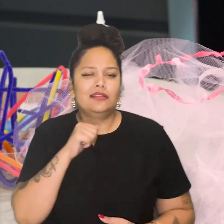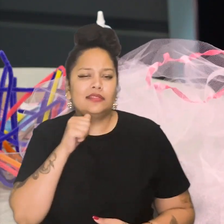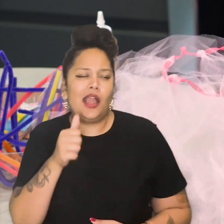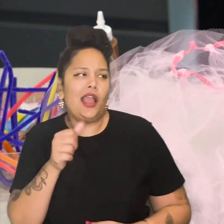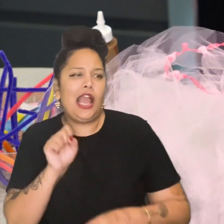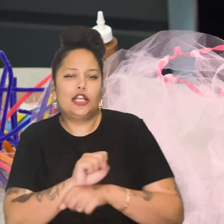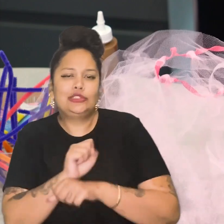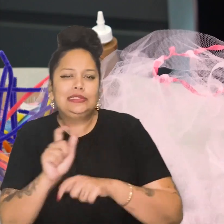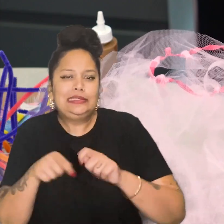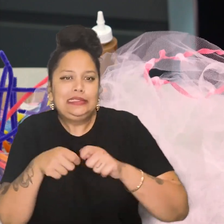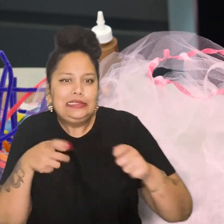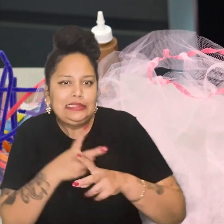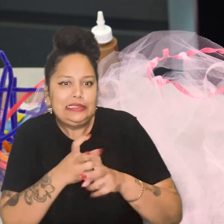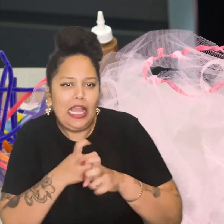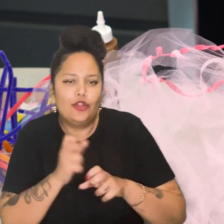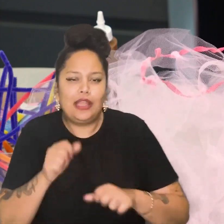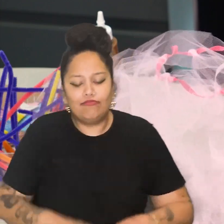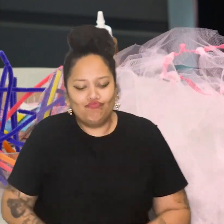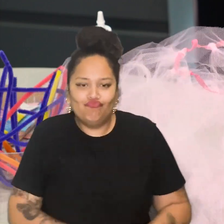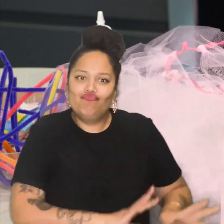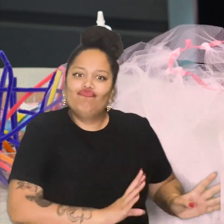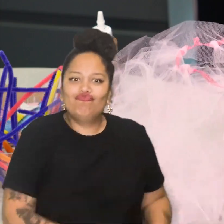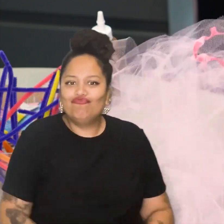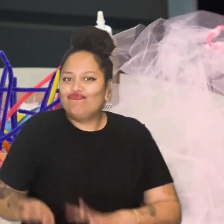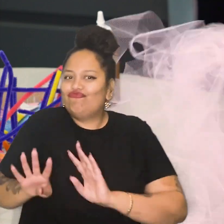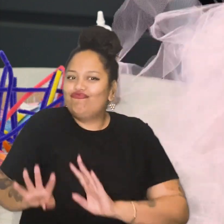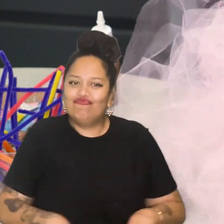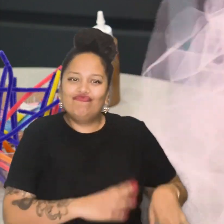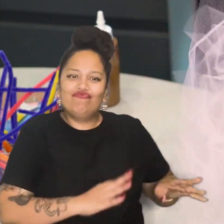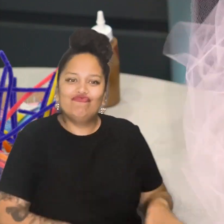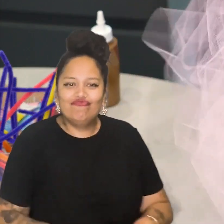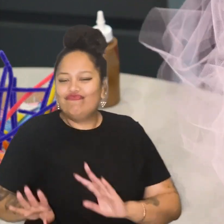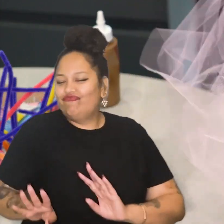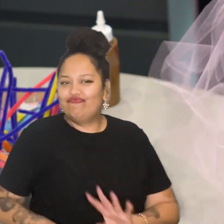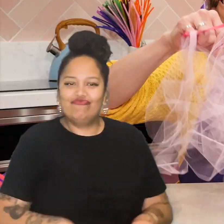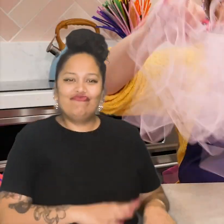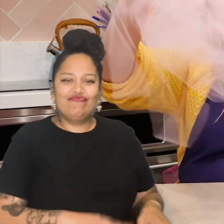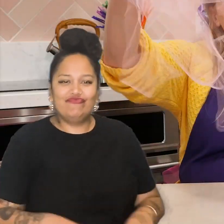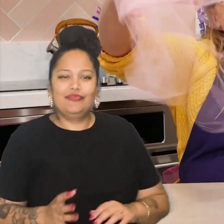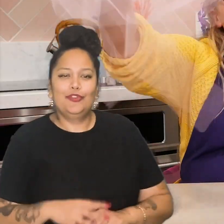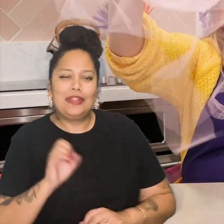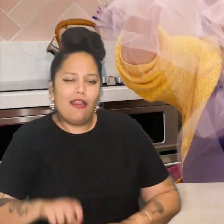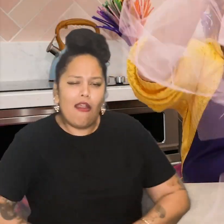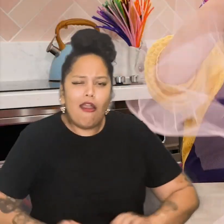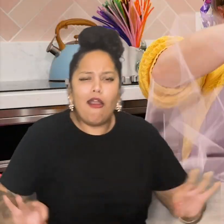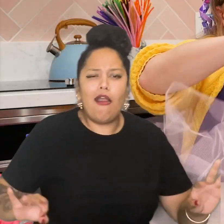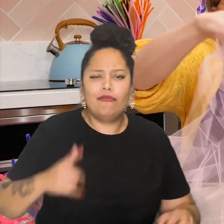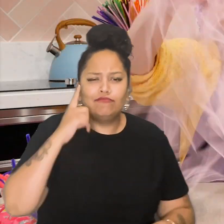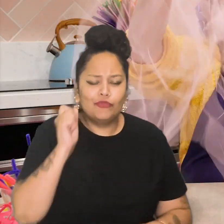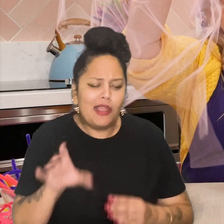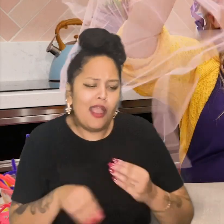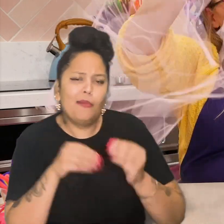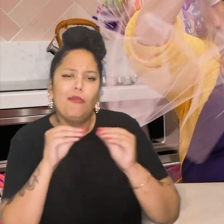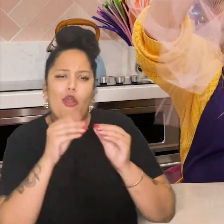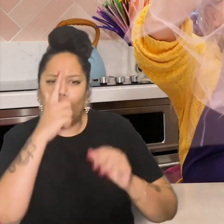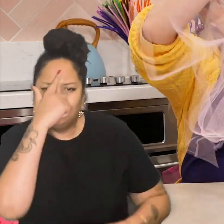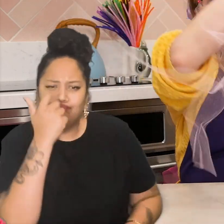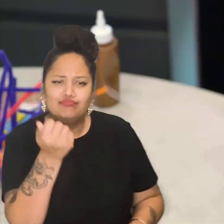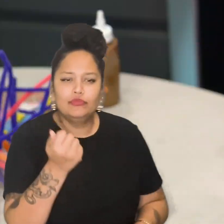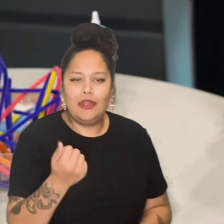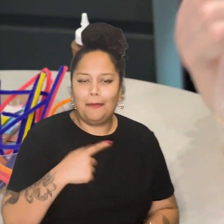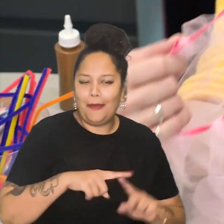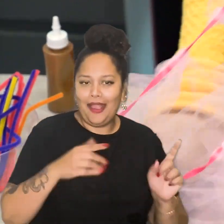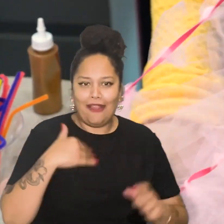move them around a little bit. They can slide around, you can take them off, you can take them on, you can add more. But I have